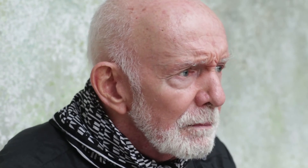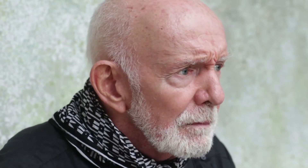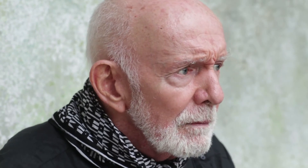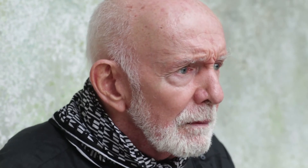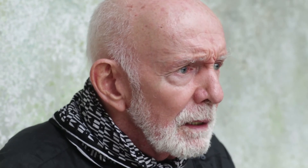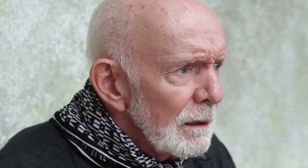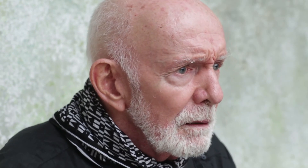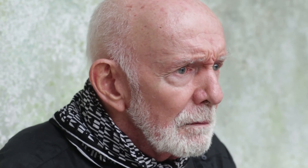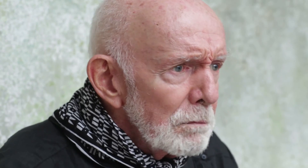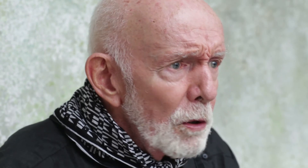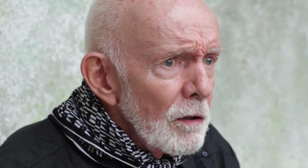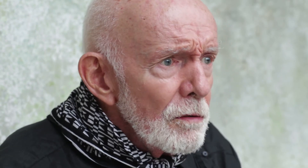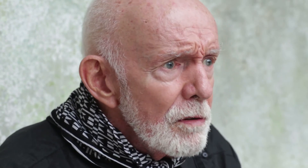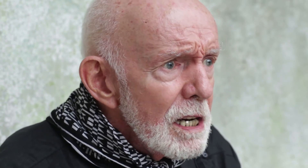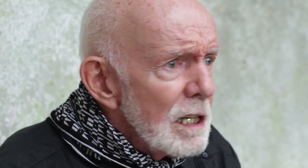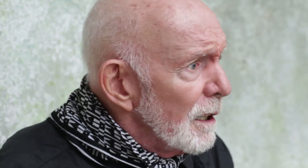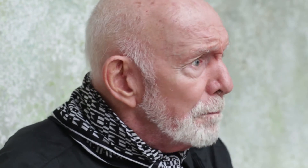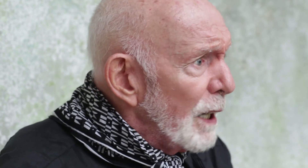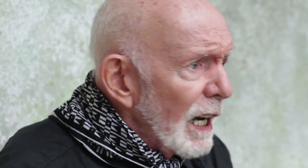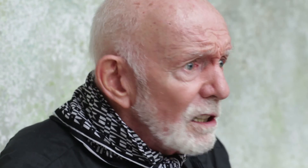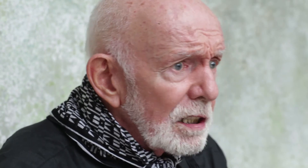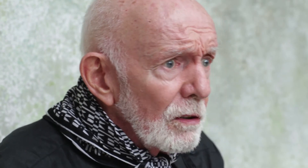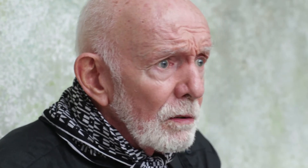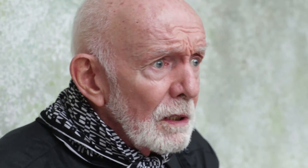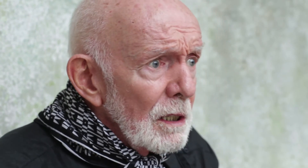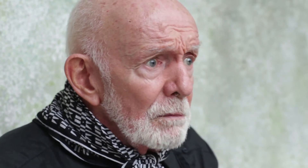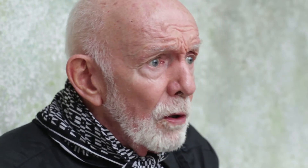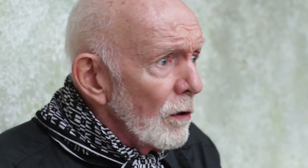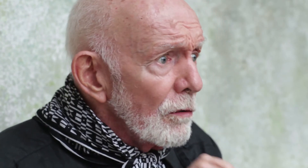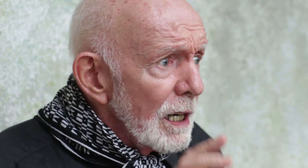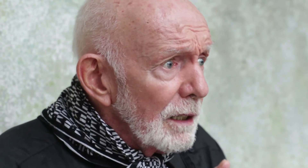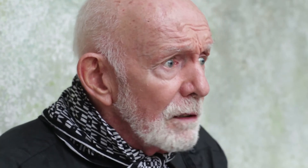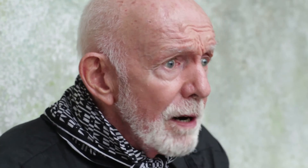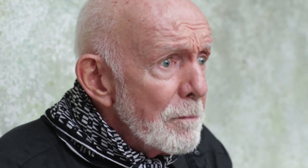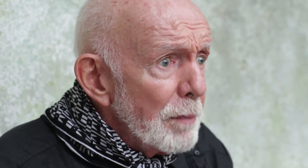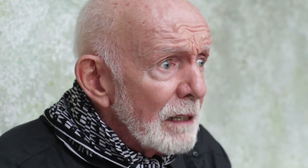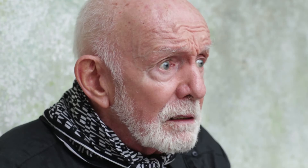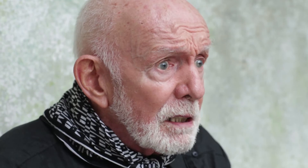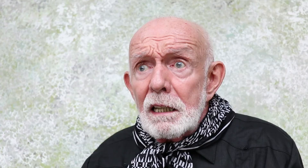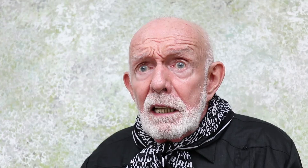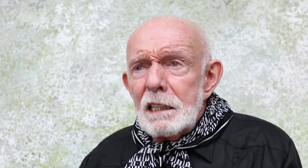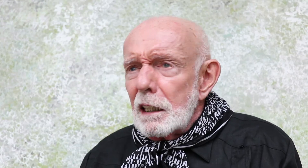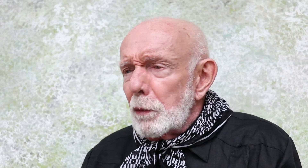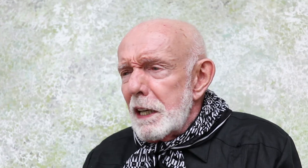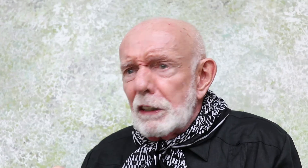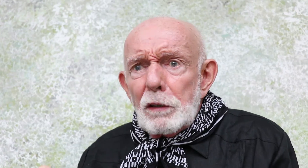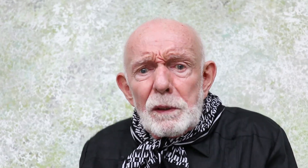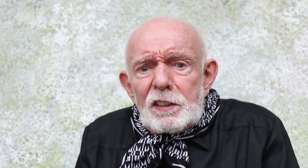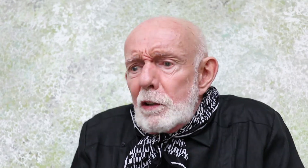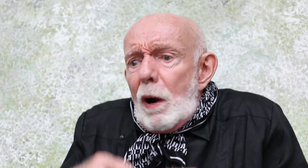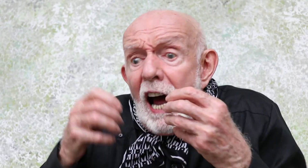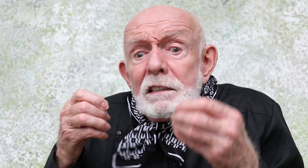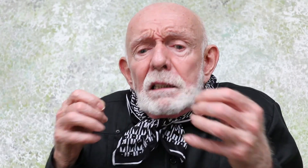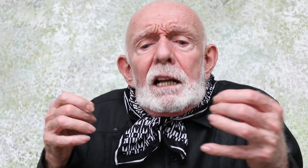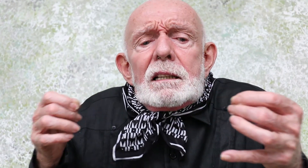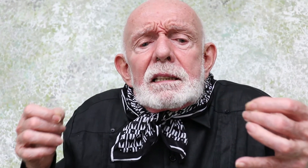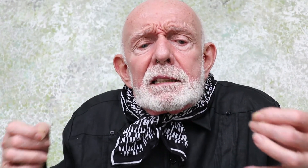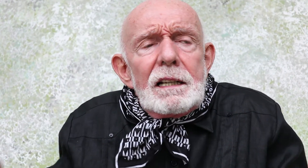Real! More real than Picasso, more real than Rembrandt, in that it was